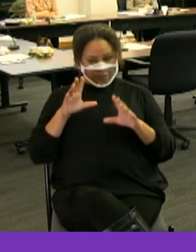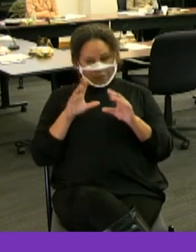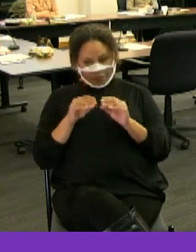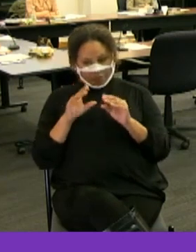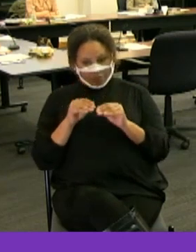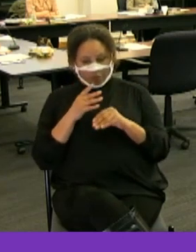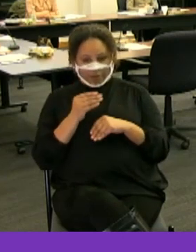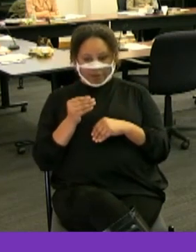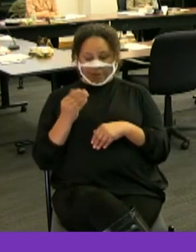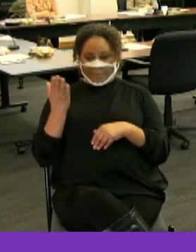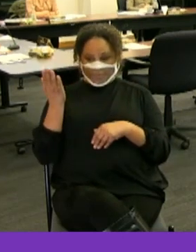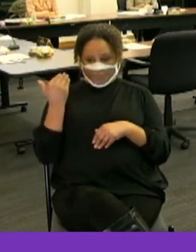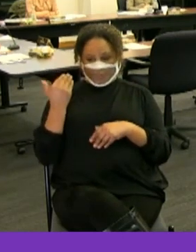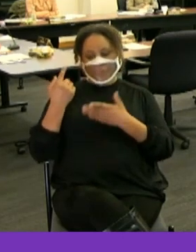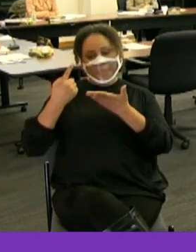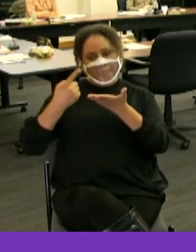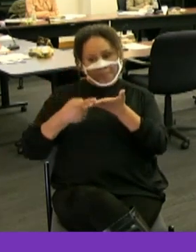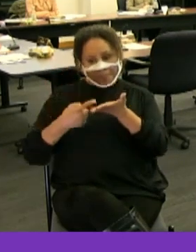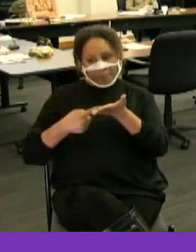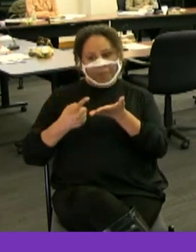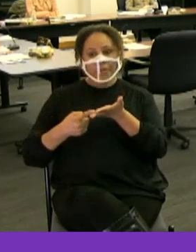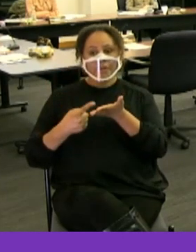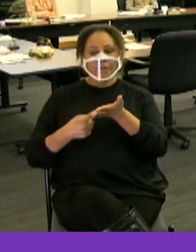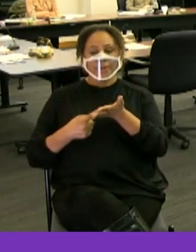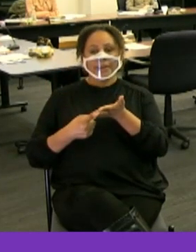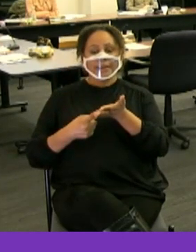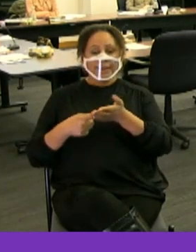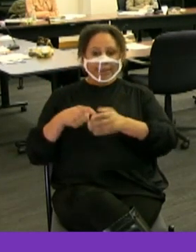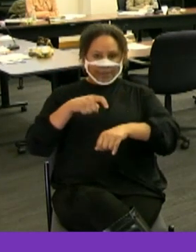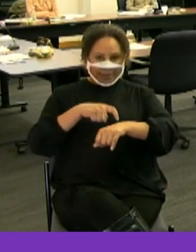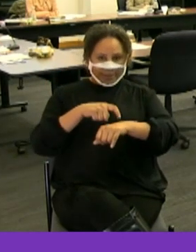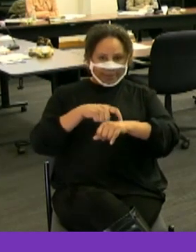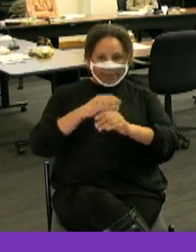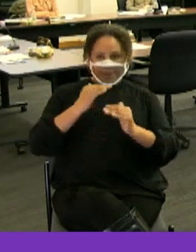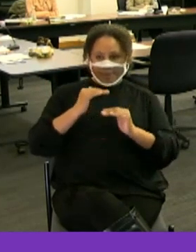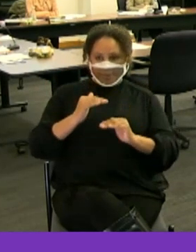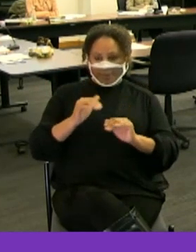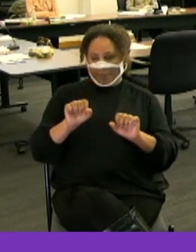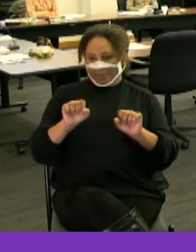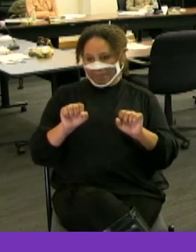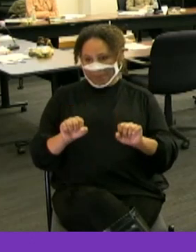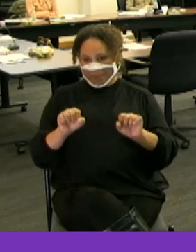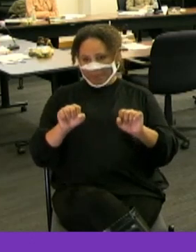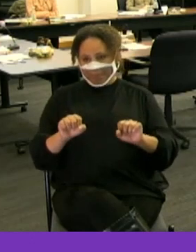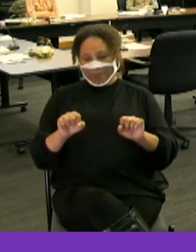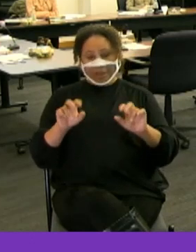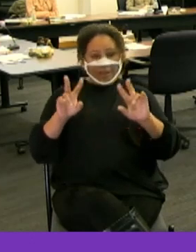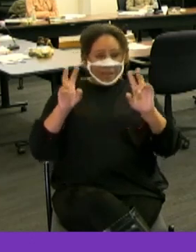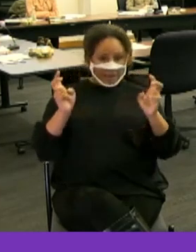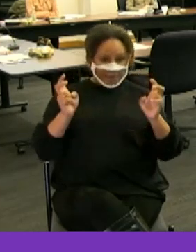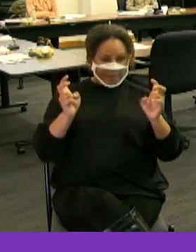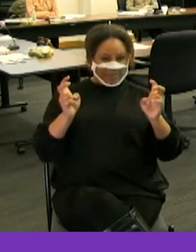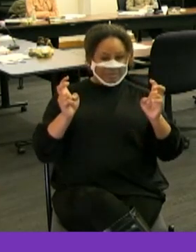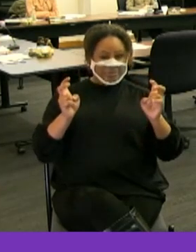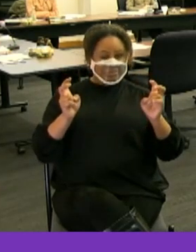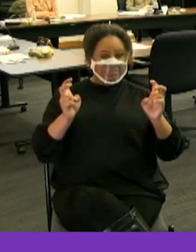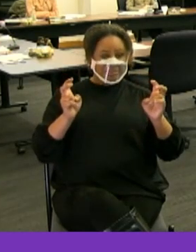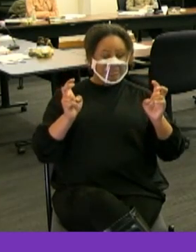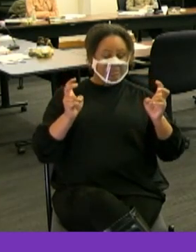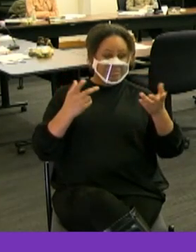and we were discussing, you know, a time limit possibly on topics and things like